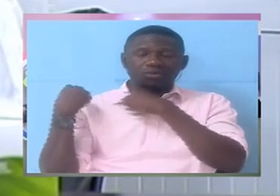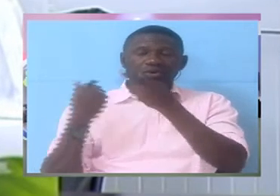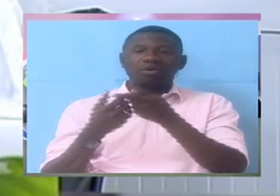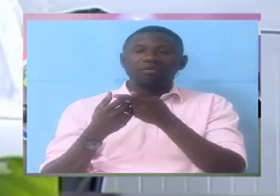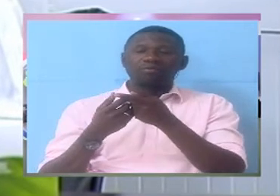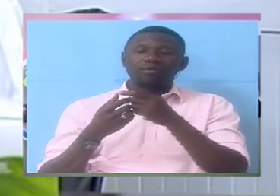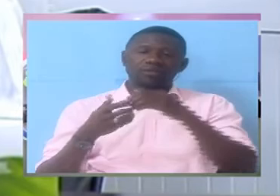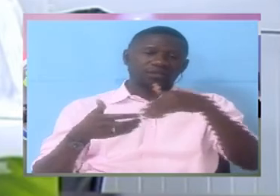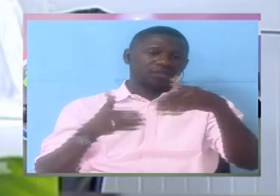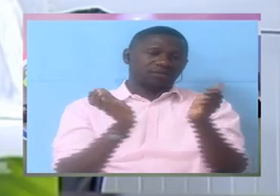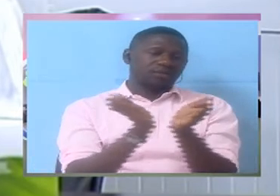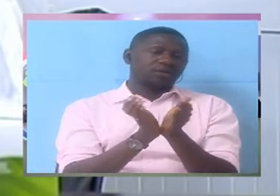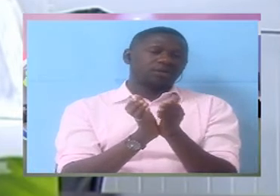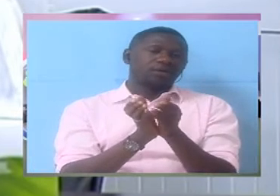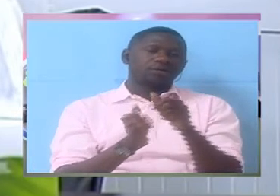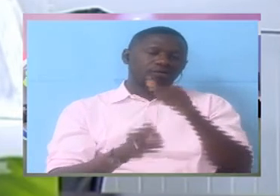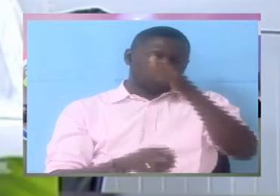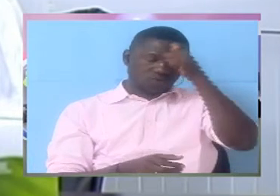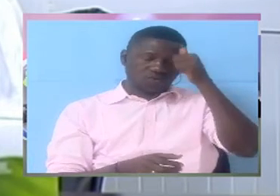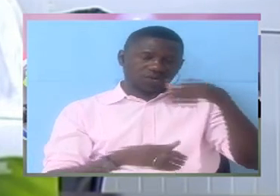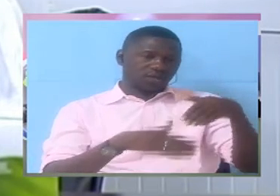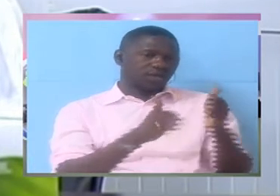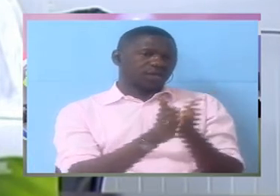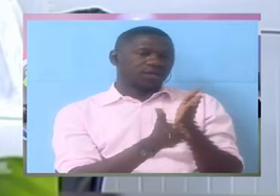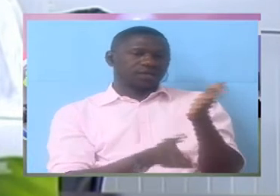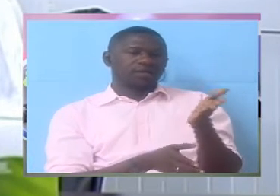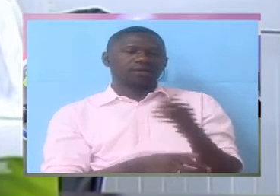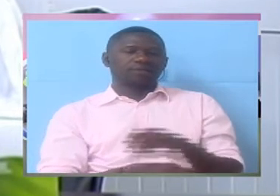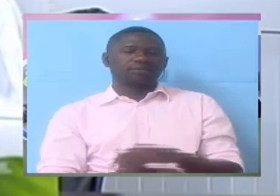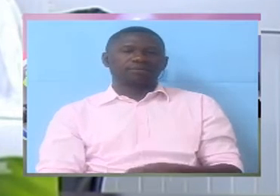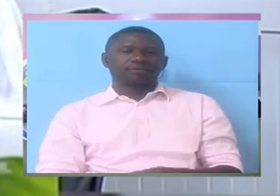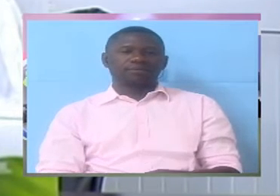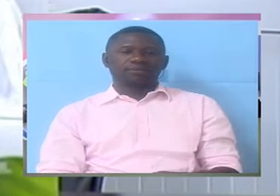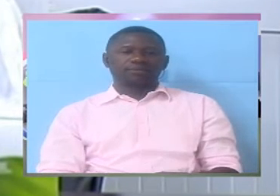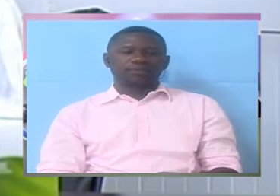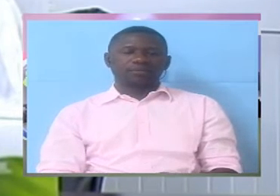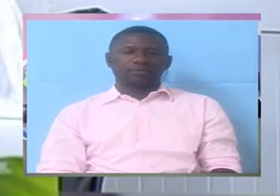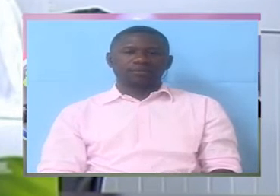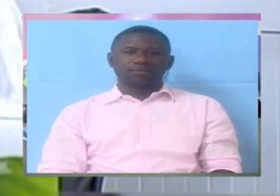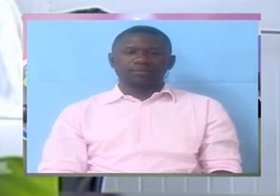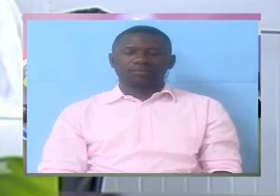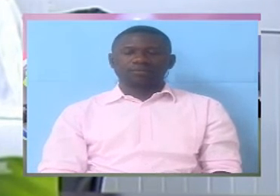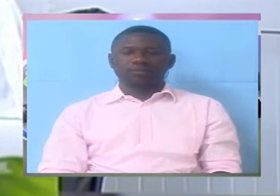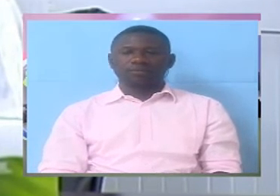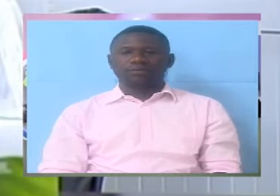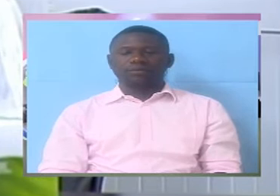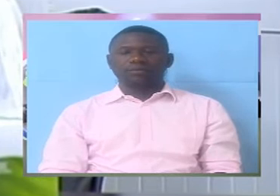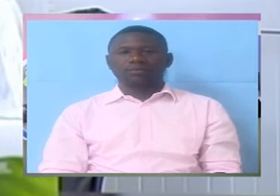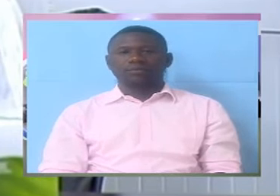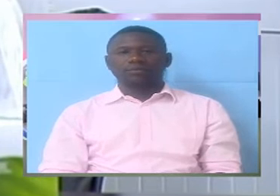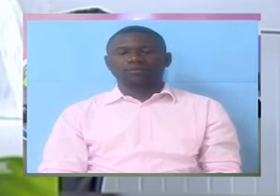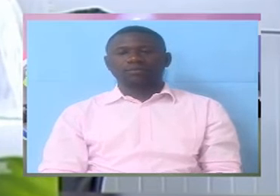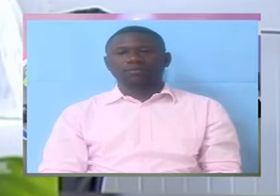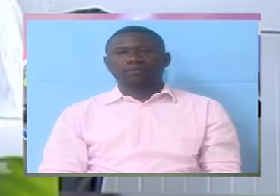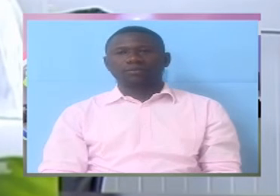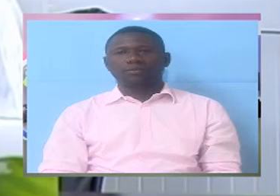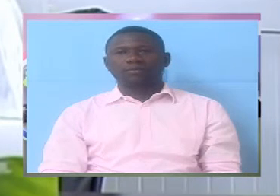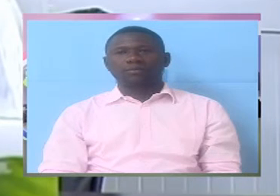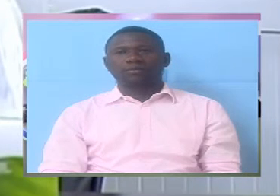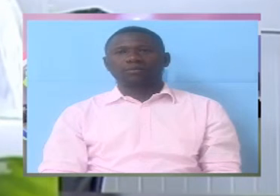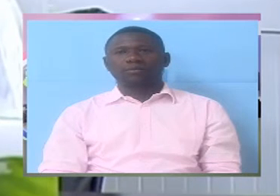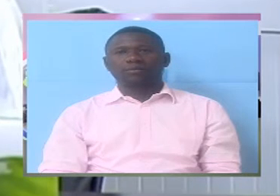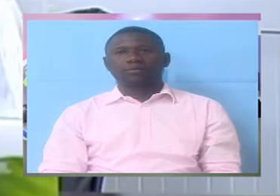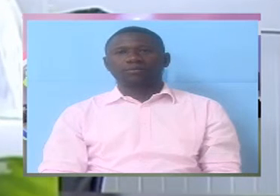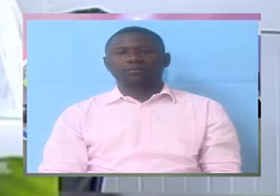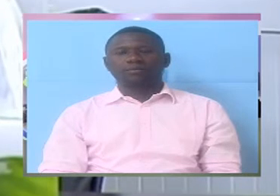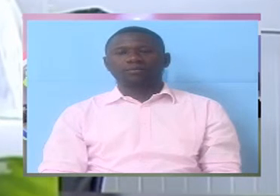division. Sikentata kumpole ensamba panelola dinkirato. Karu otembo yatarle nata kutake doron kabonan